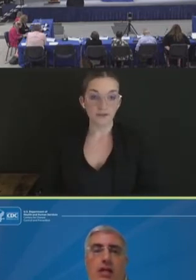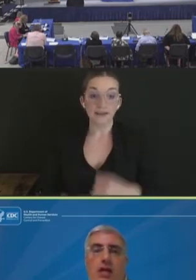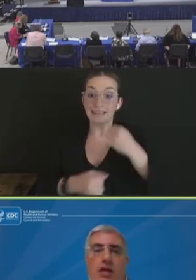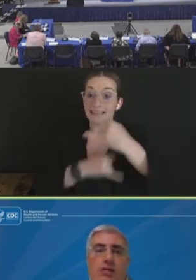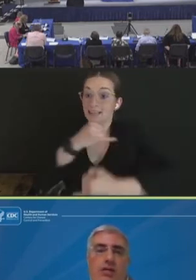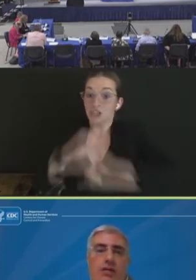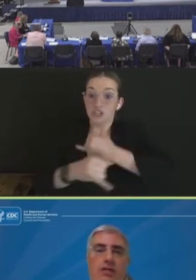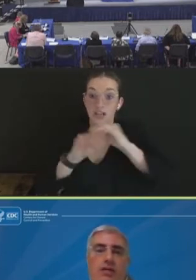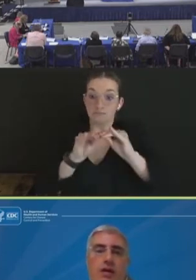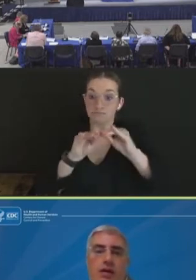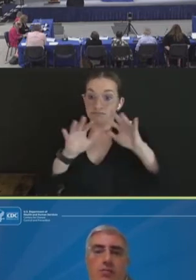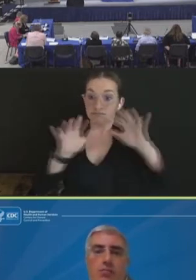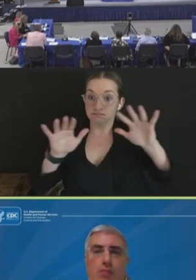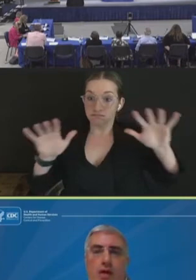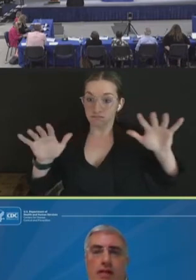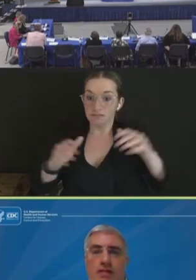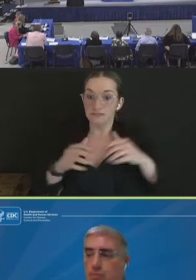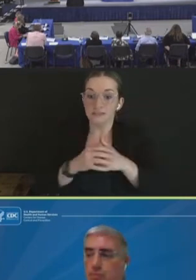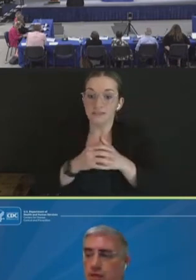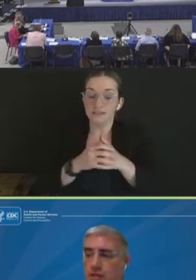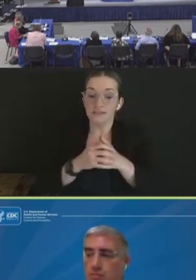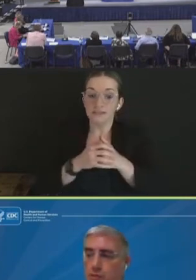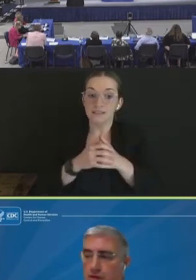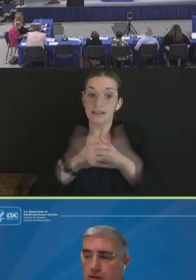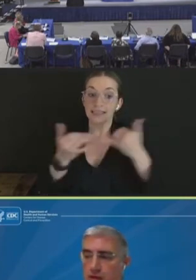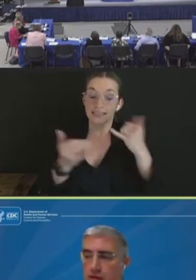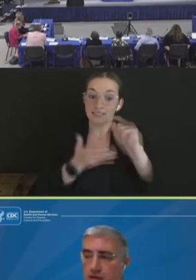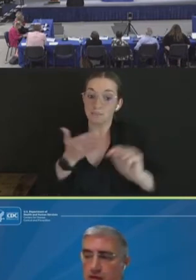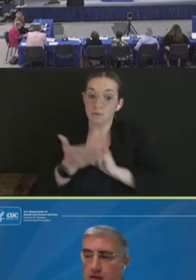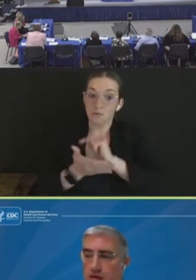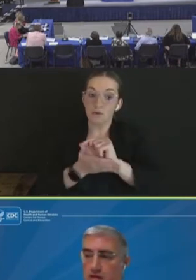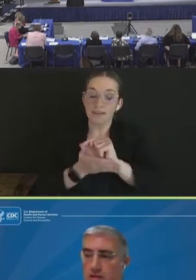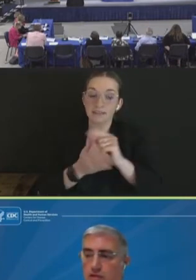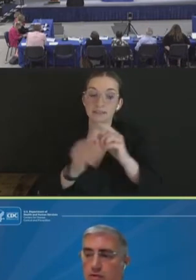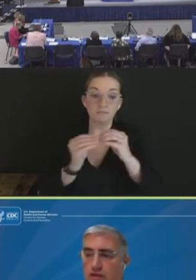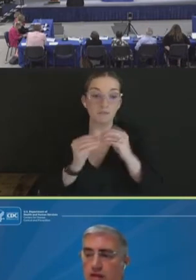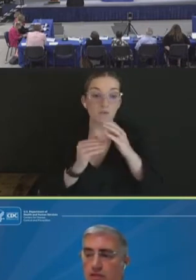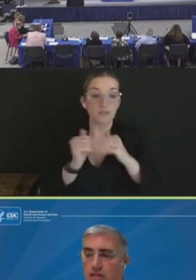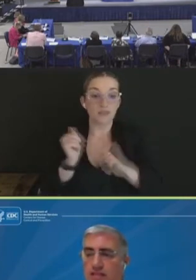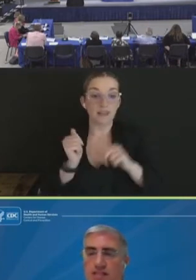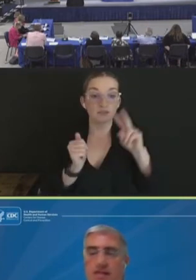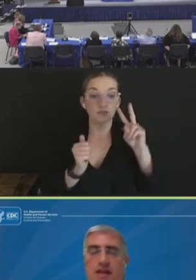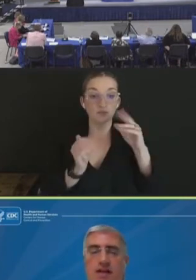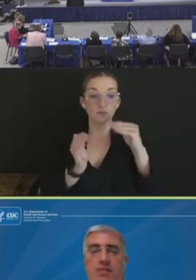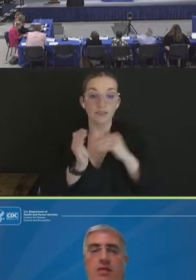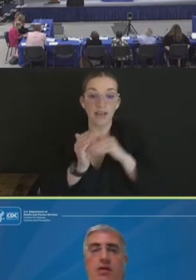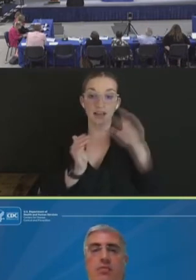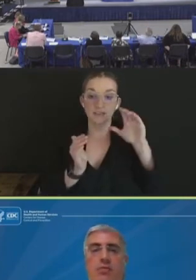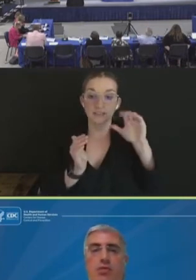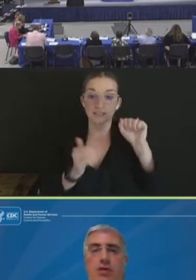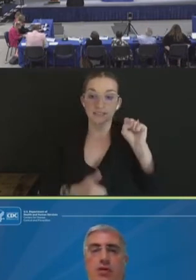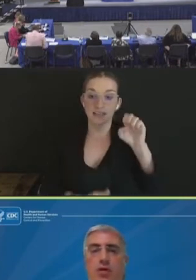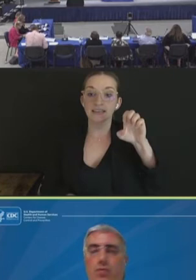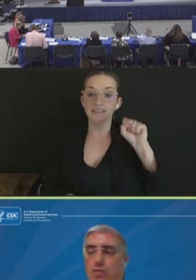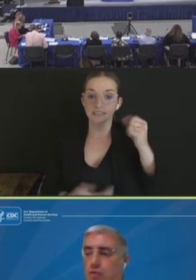Internationally, at this point, more than 2,000 cases have been reported